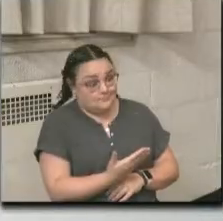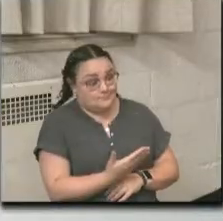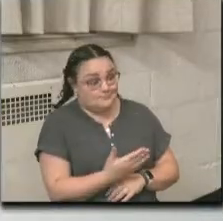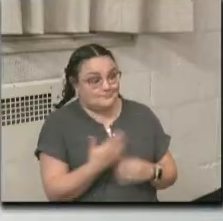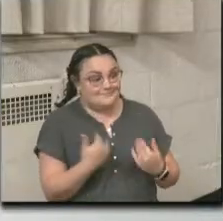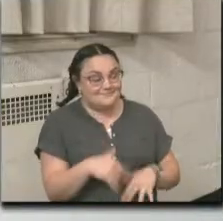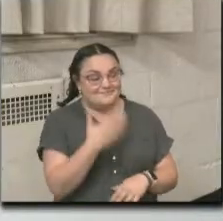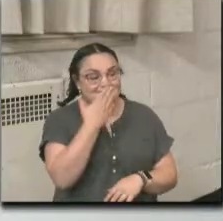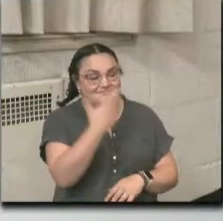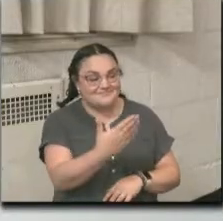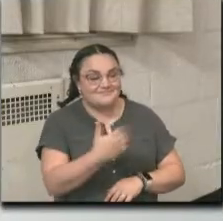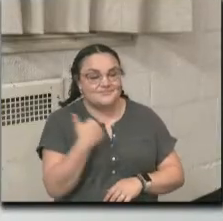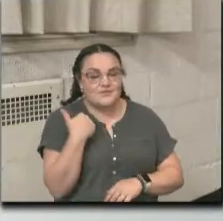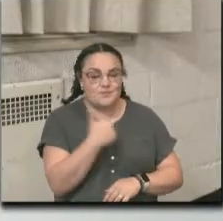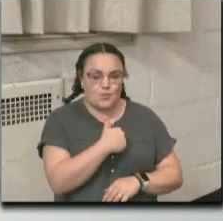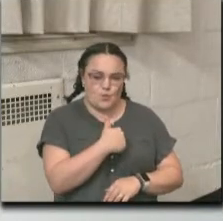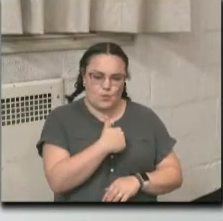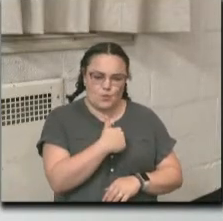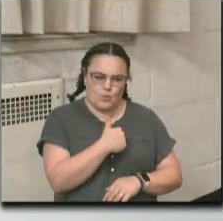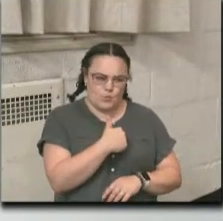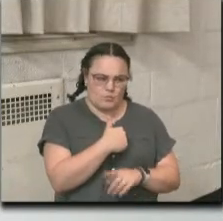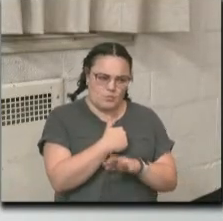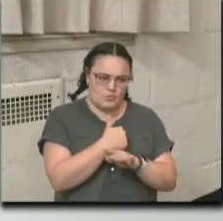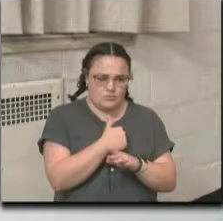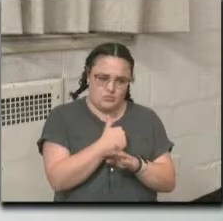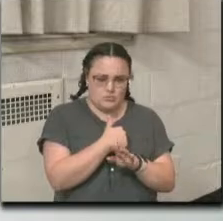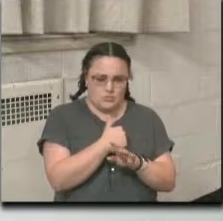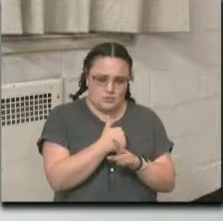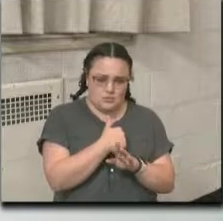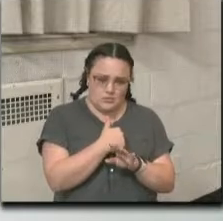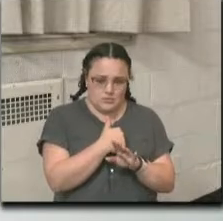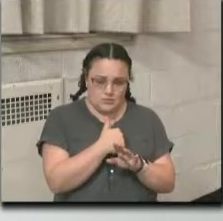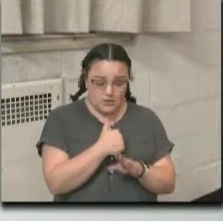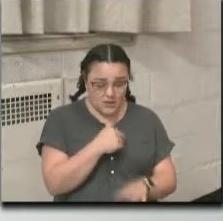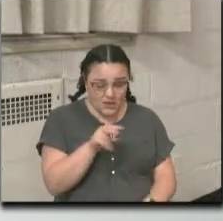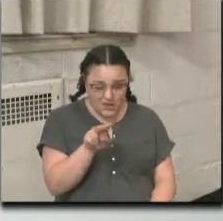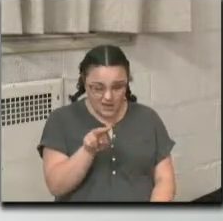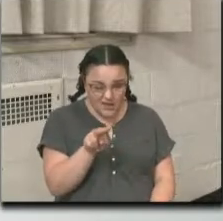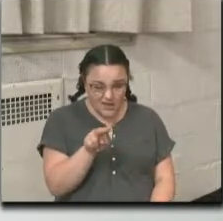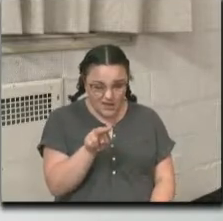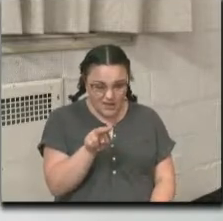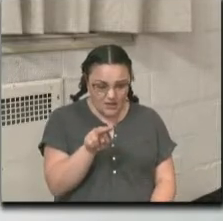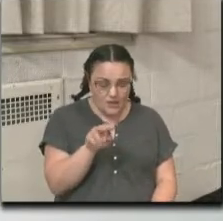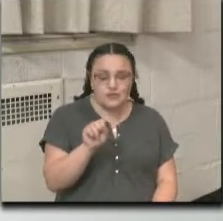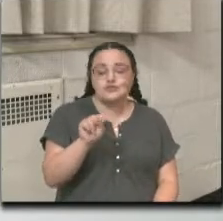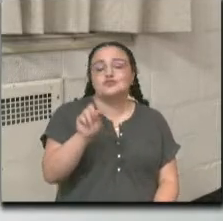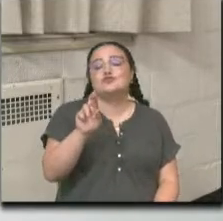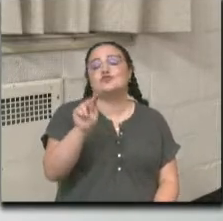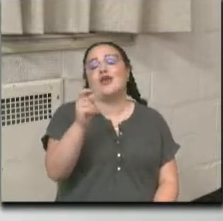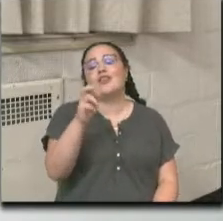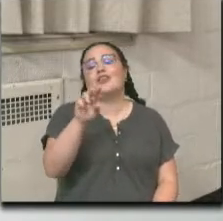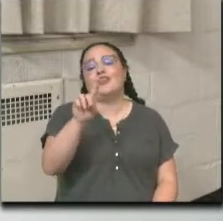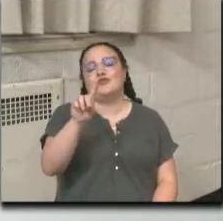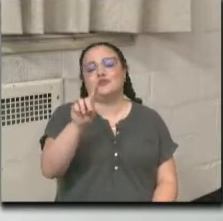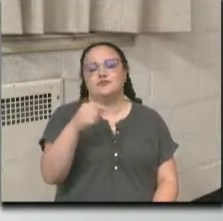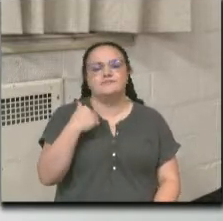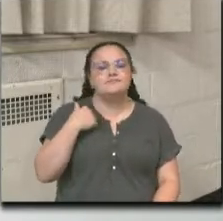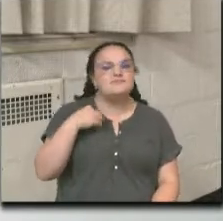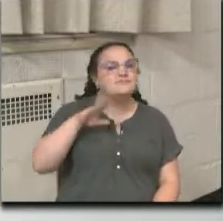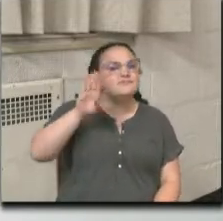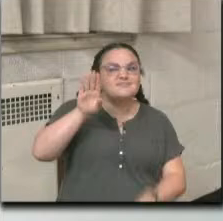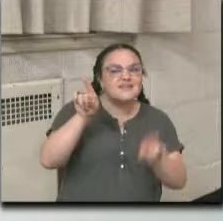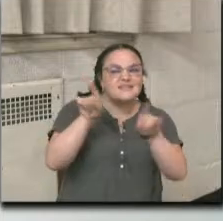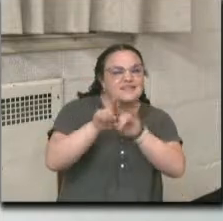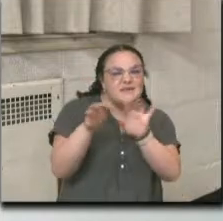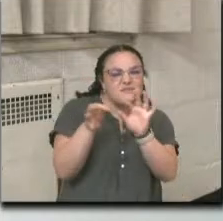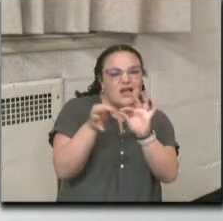Thank you. Board Member Adams, who's his brother? I was going to speak to the same topic. Thank